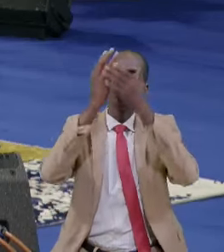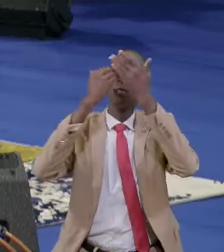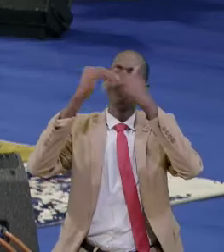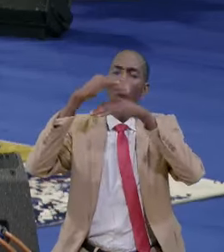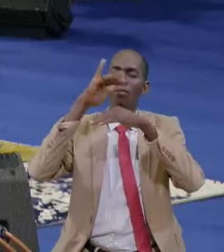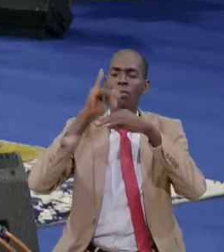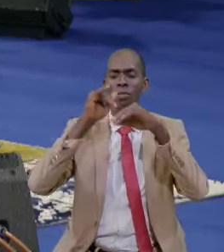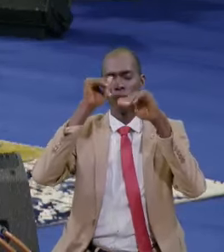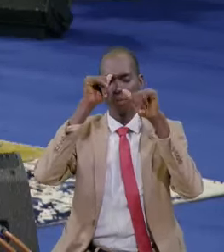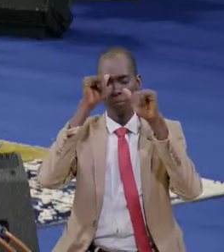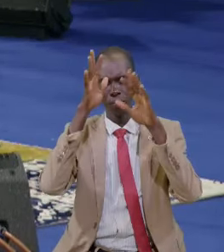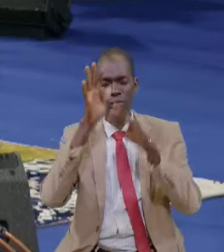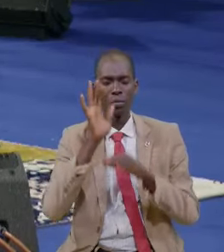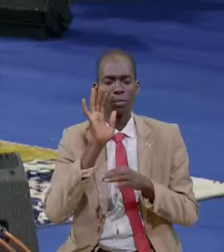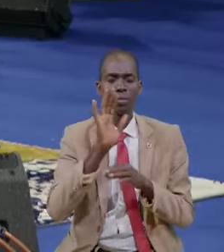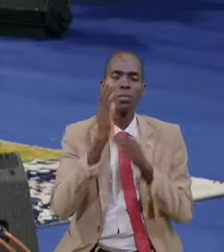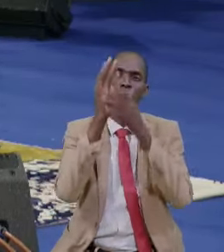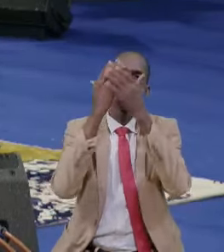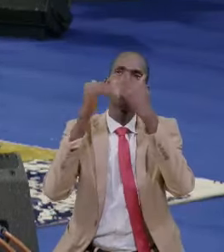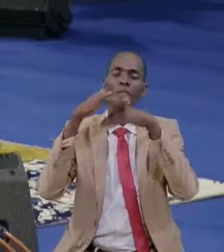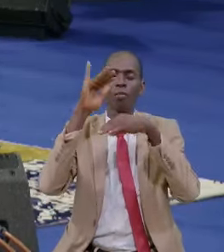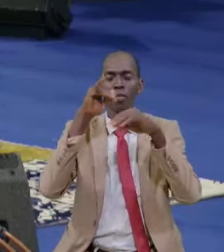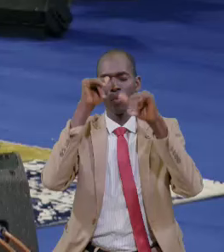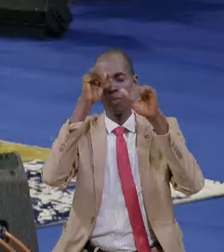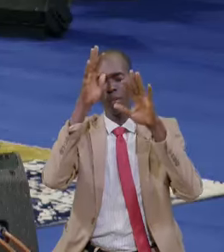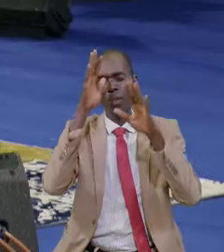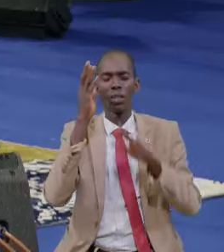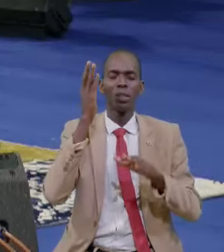Father, your Father which is in heaven,